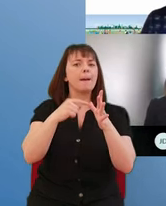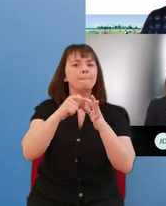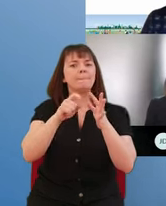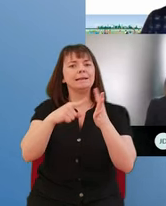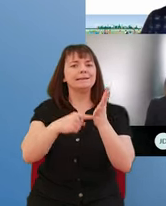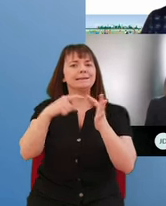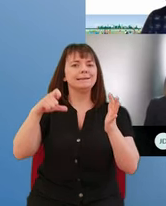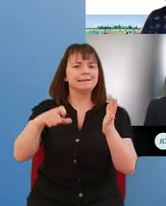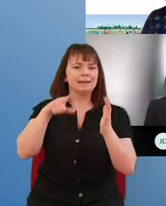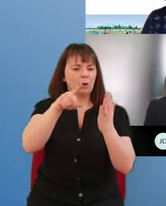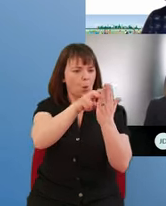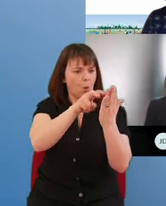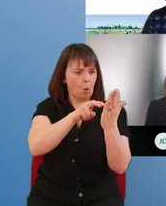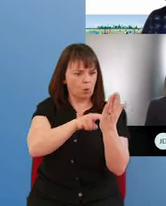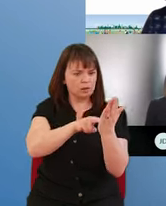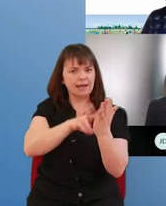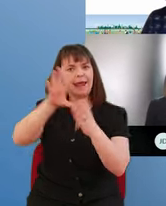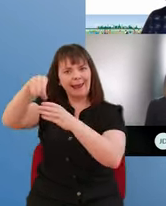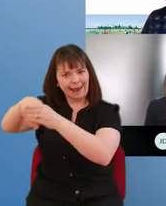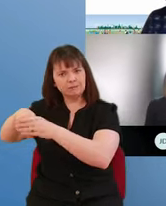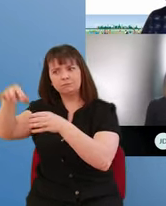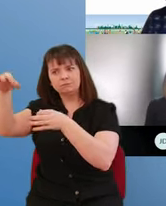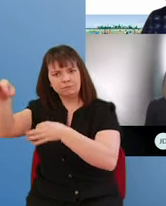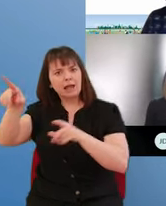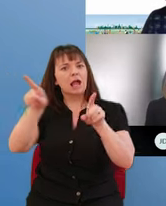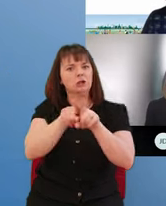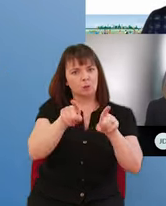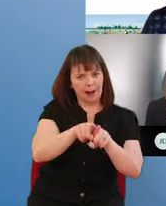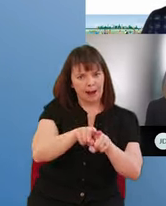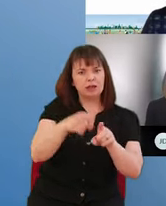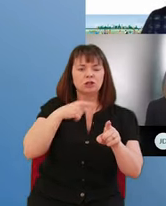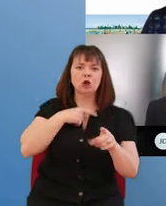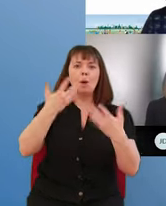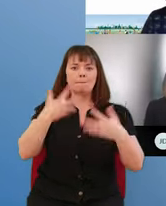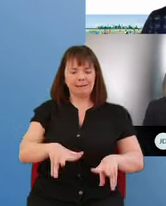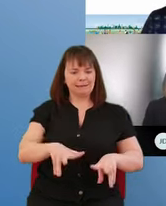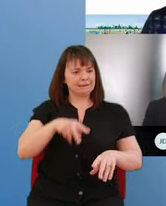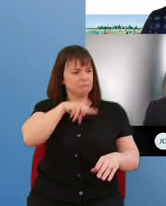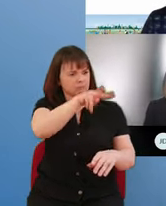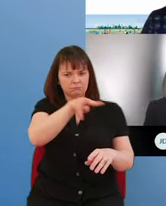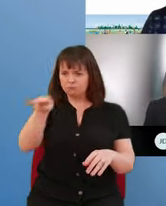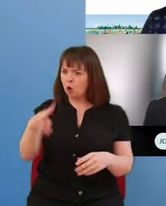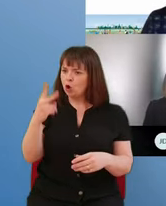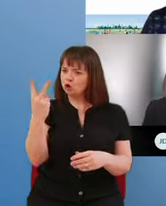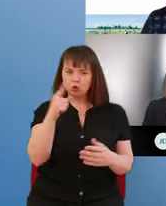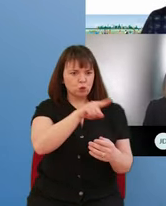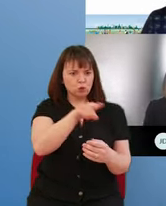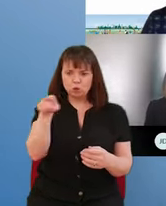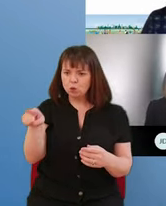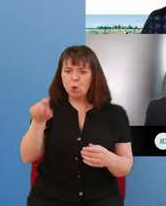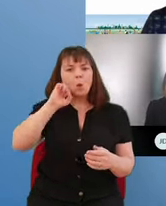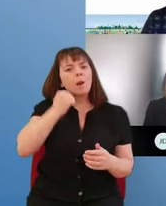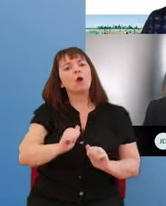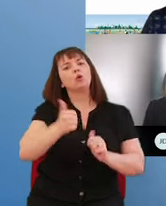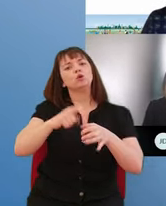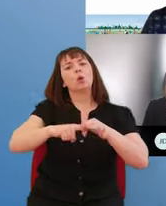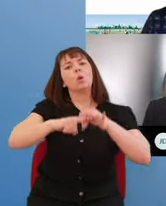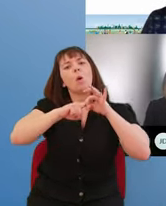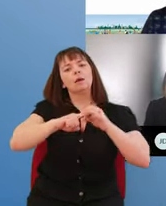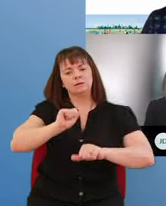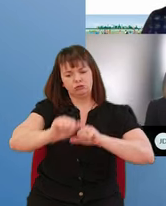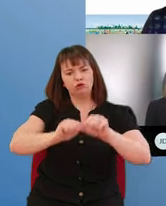will also help practices build processes that will allow them to better achieve in QoF in the future, as and when QoF